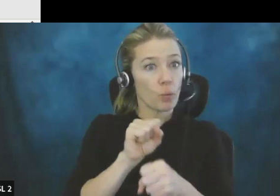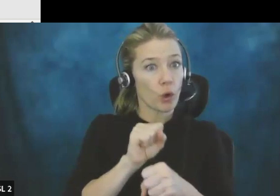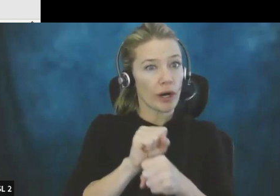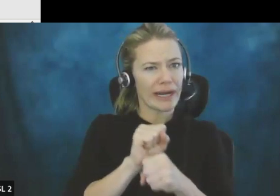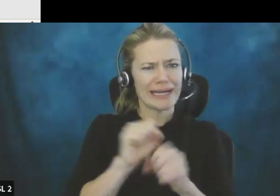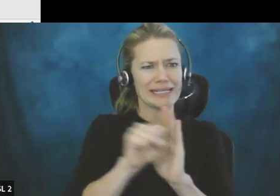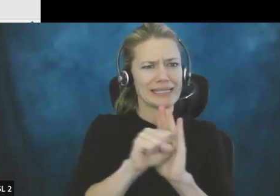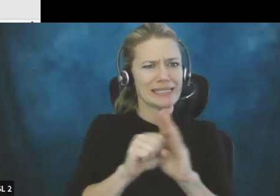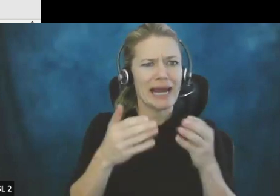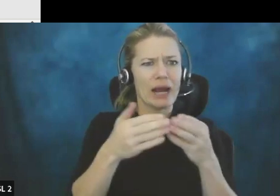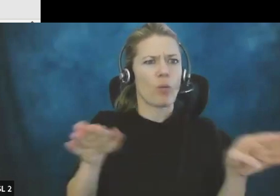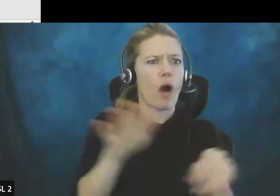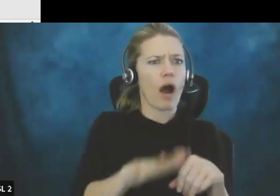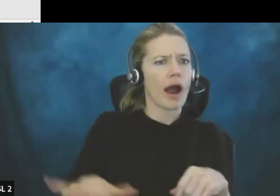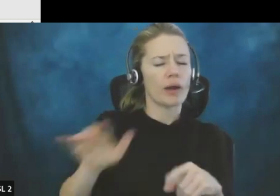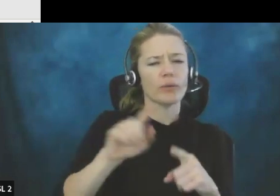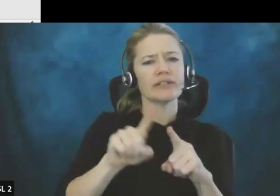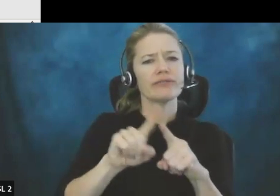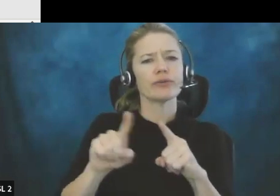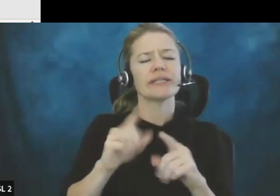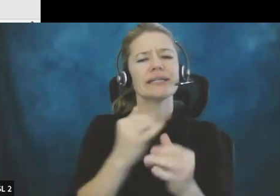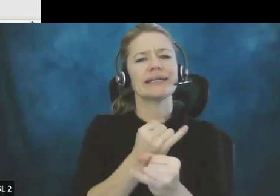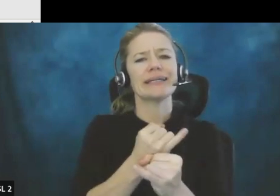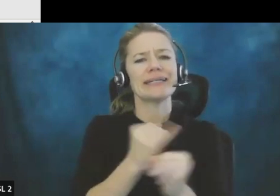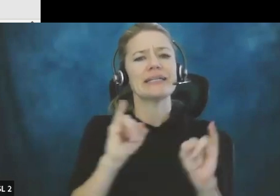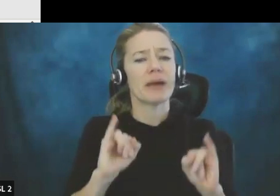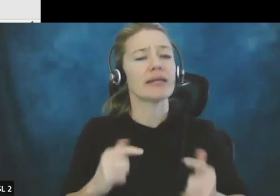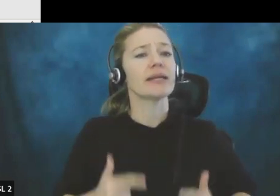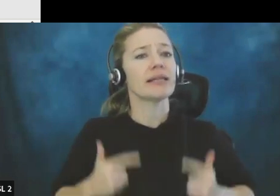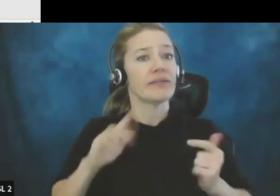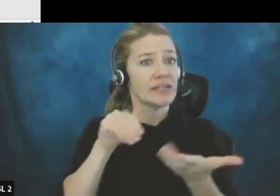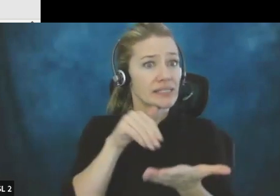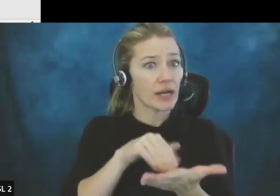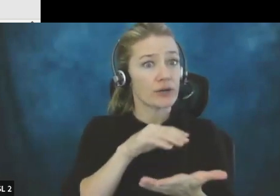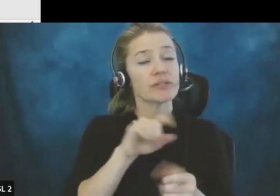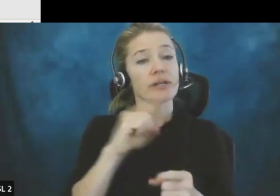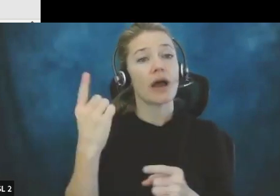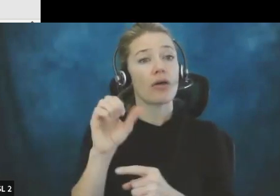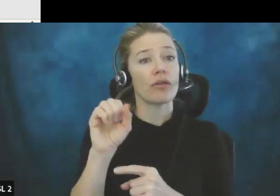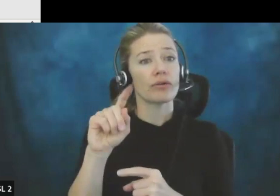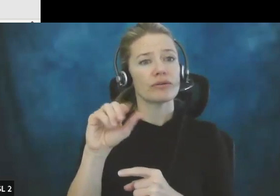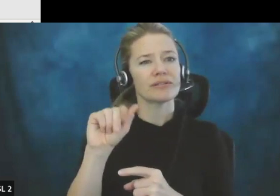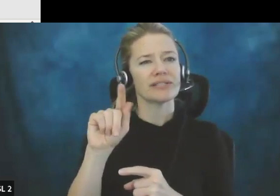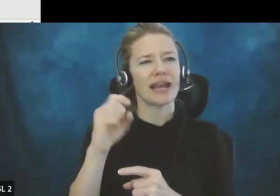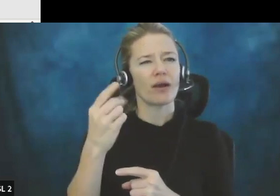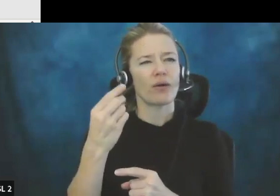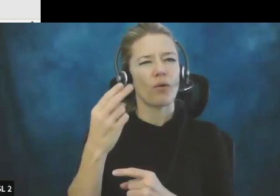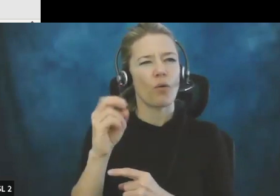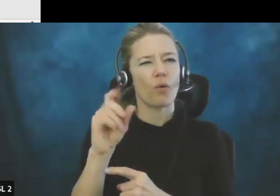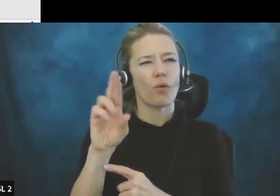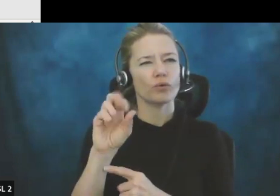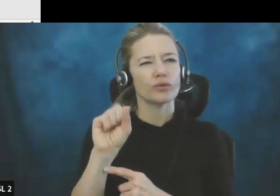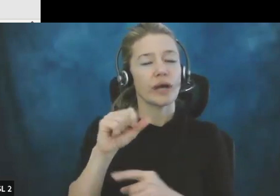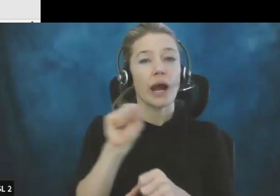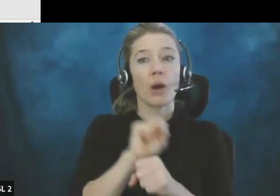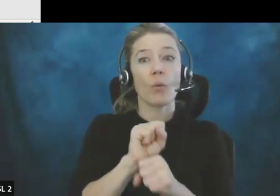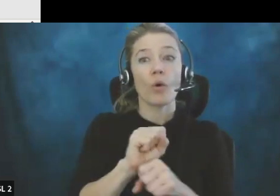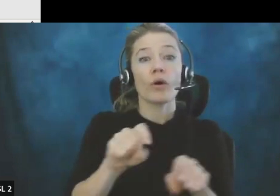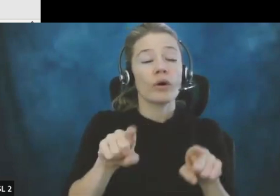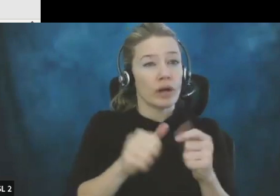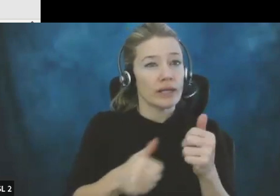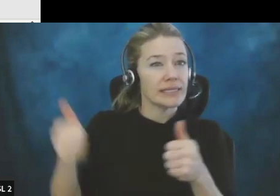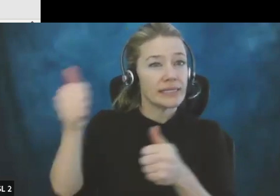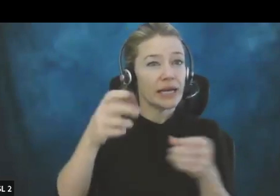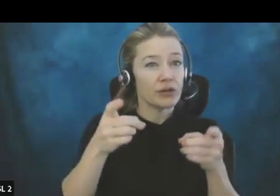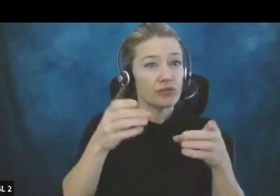and working statewide with the network of independent living centers and other stakeholders, I actually worked at the local level as an